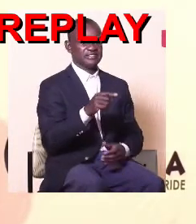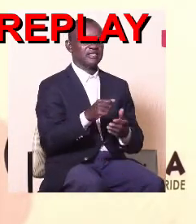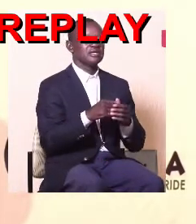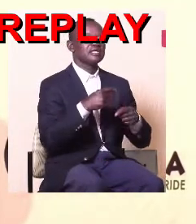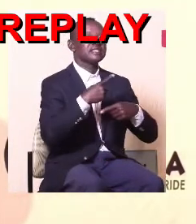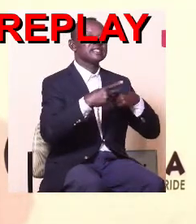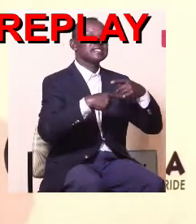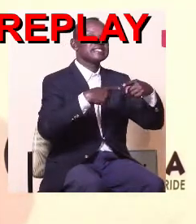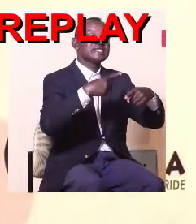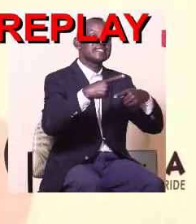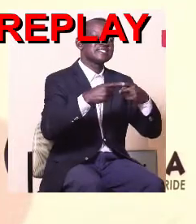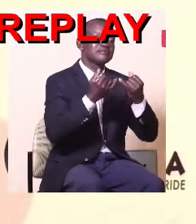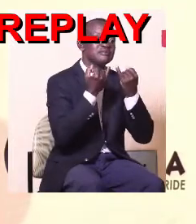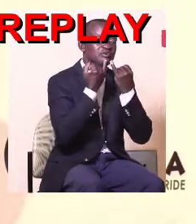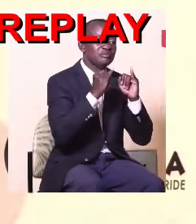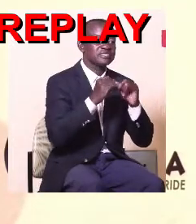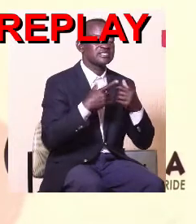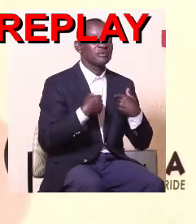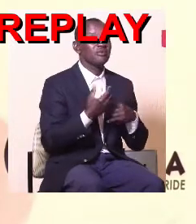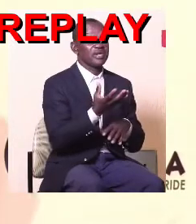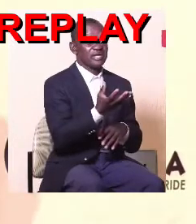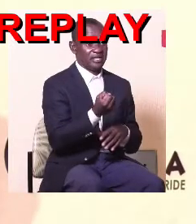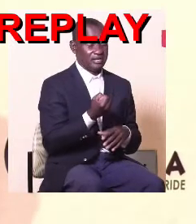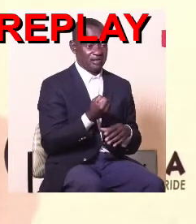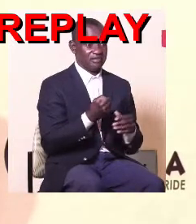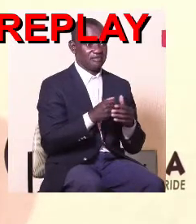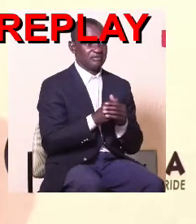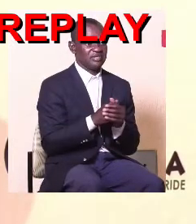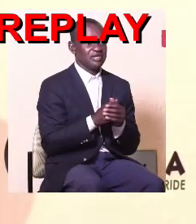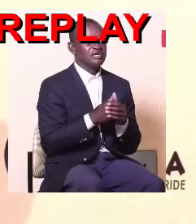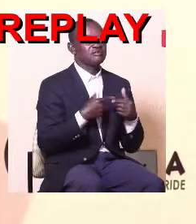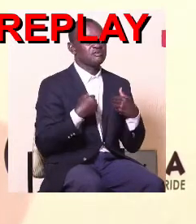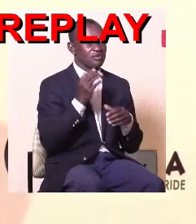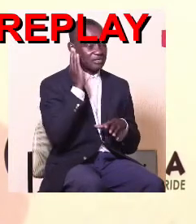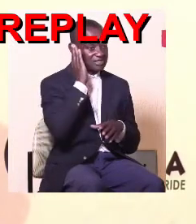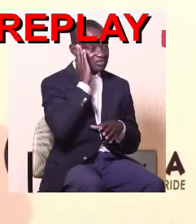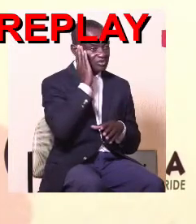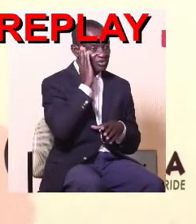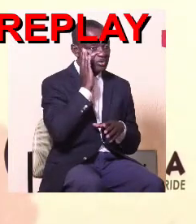the public point of view to determine the course of action.